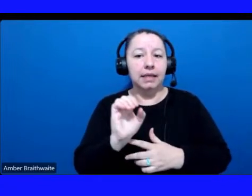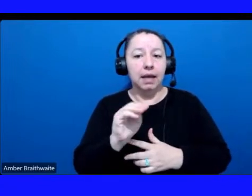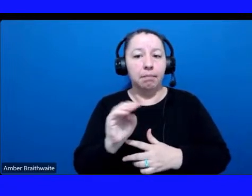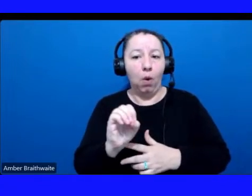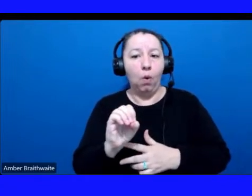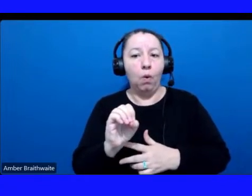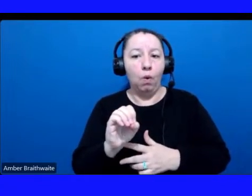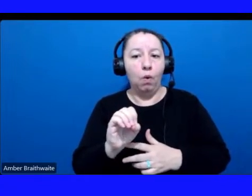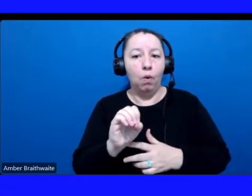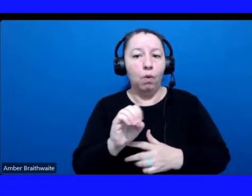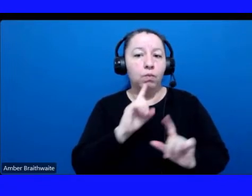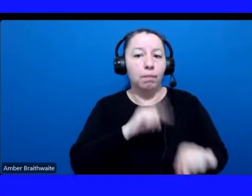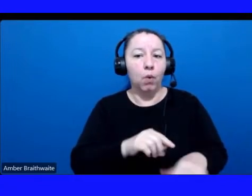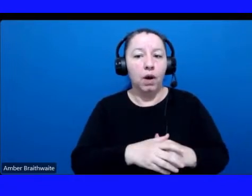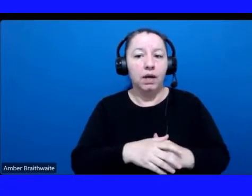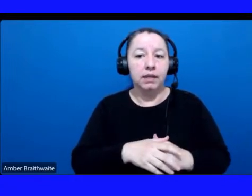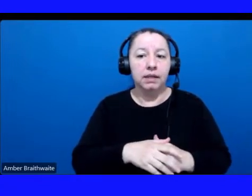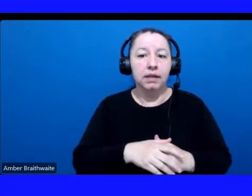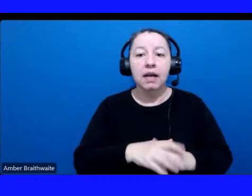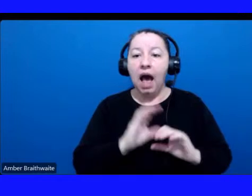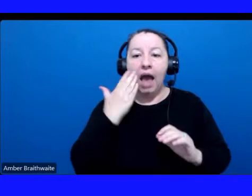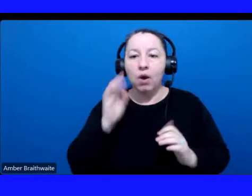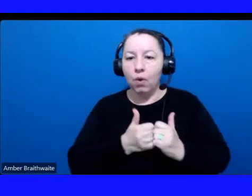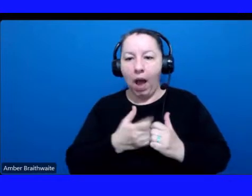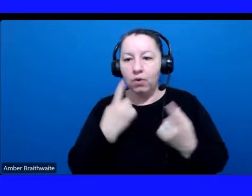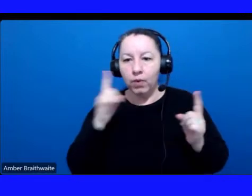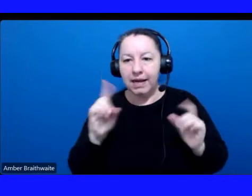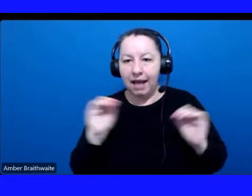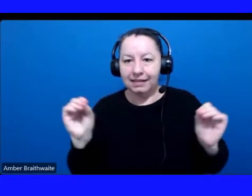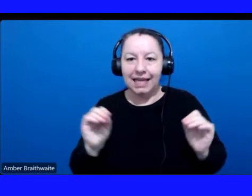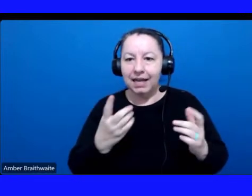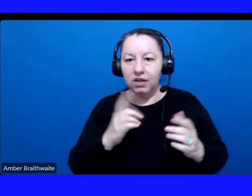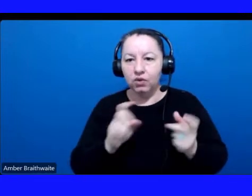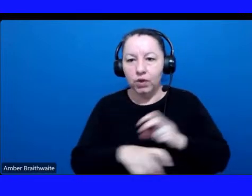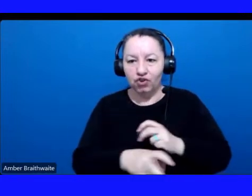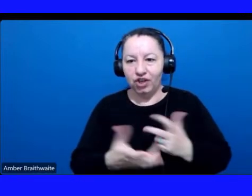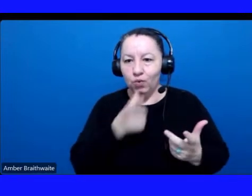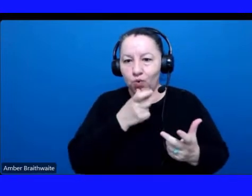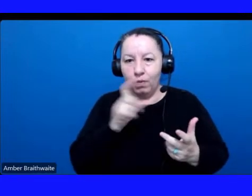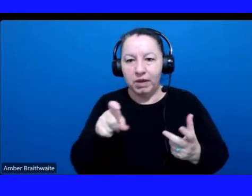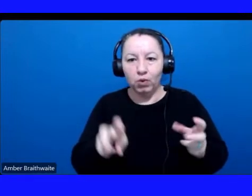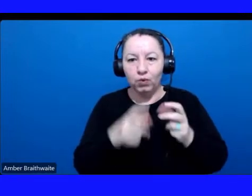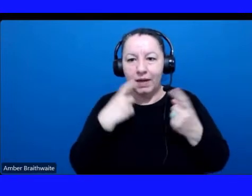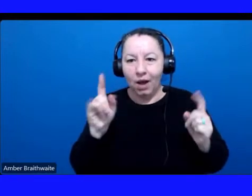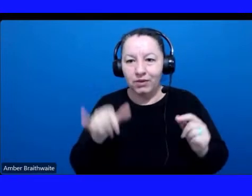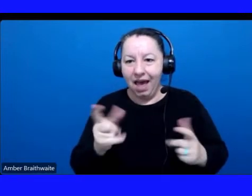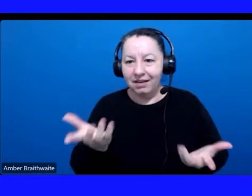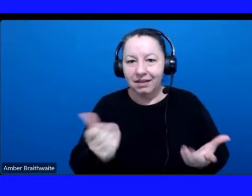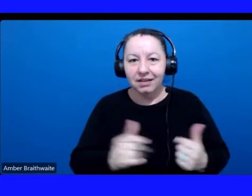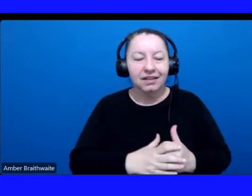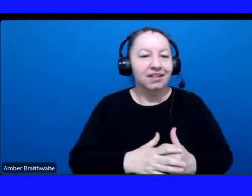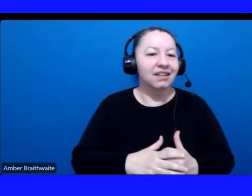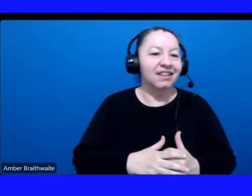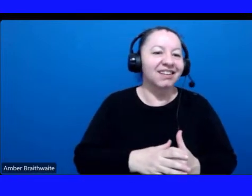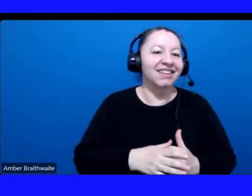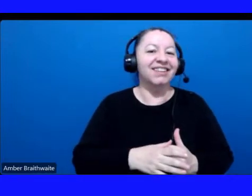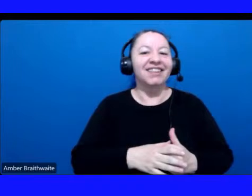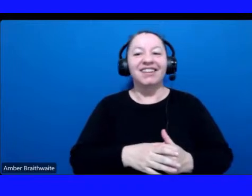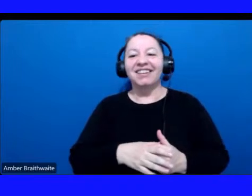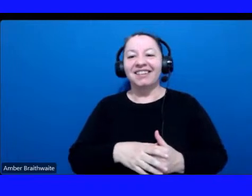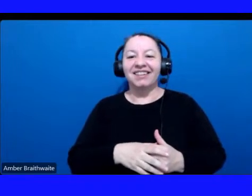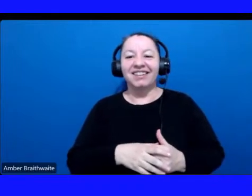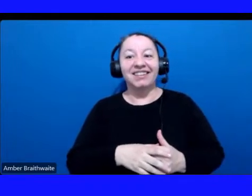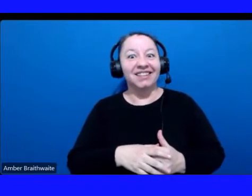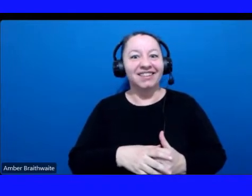for the artificial intelligence support of diagnosing status epilepticus. We actually have a